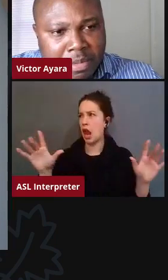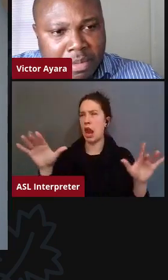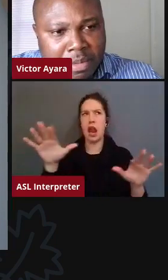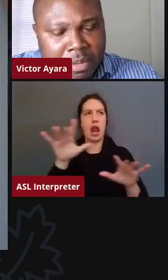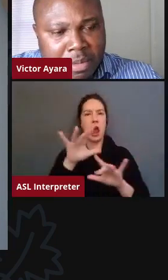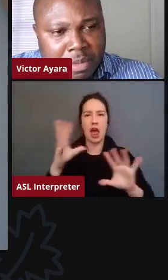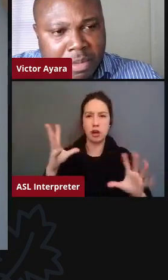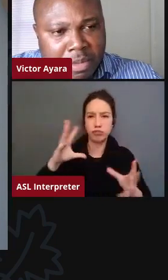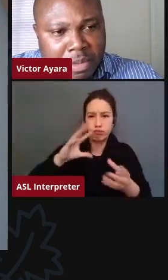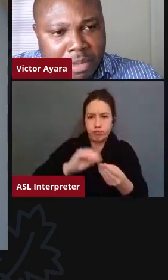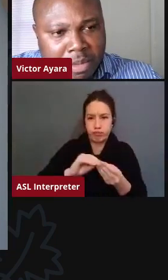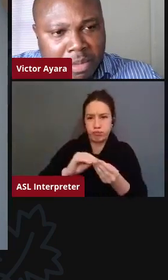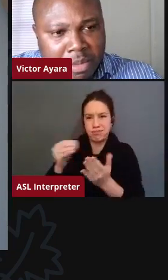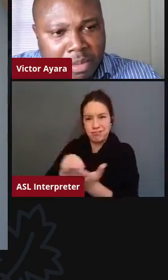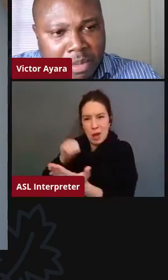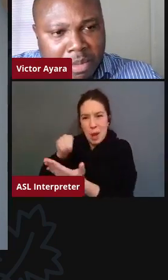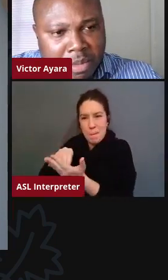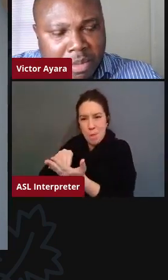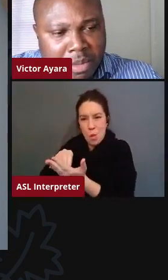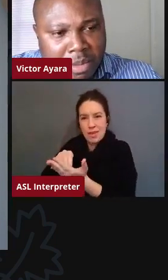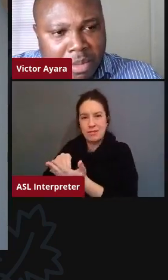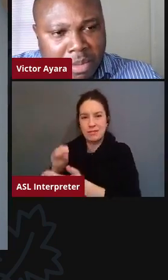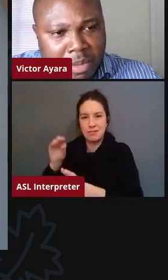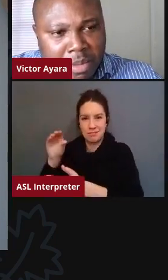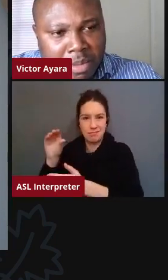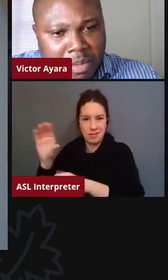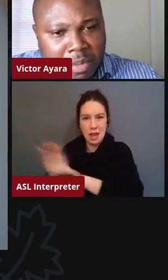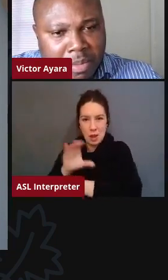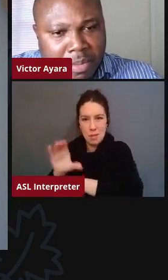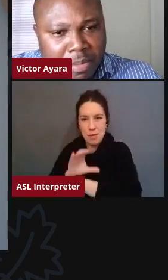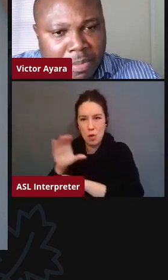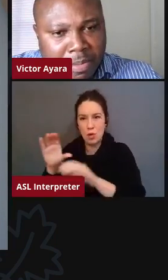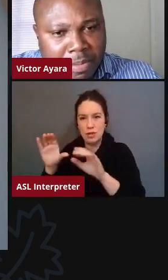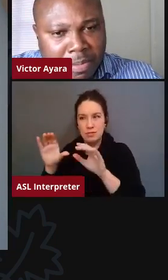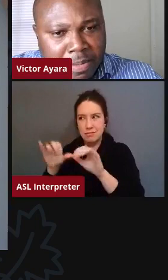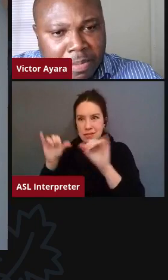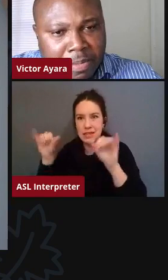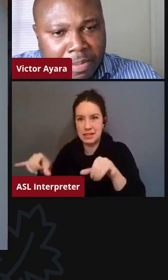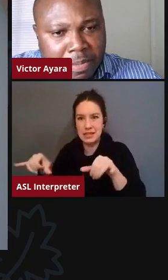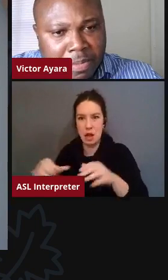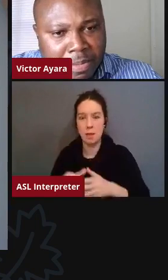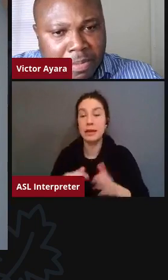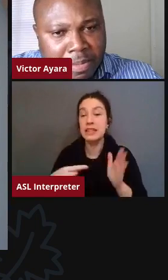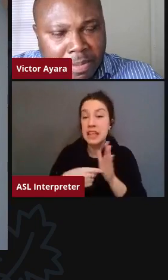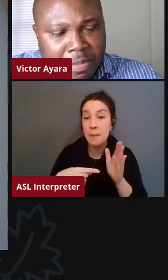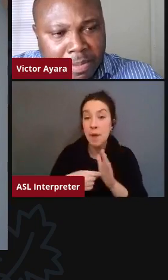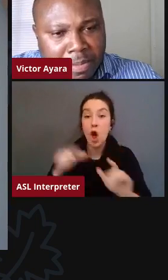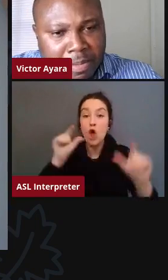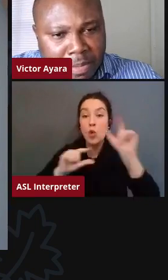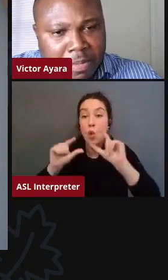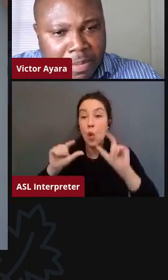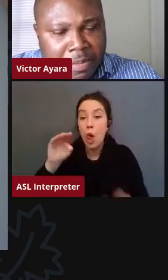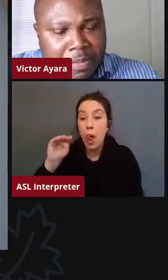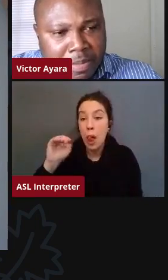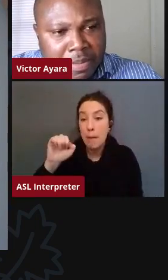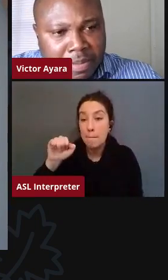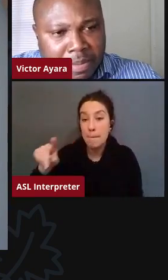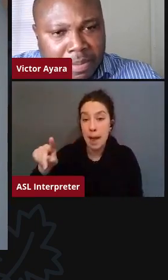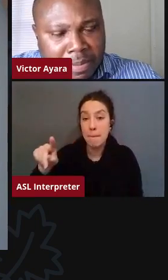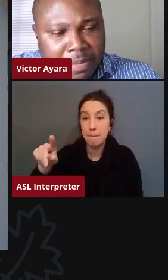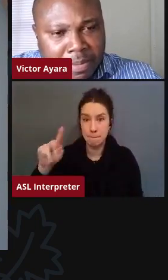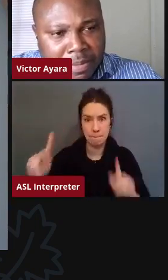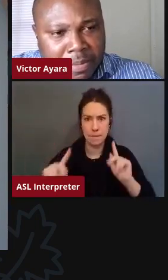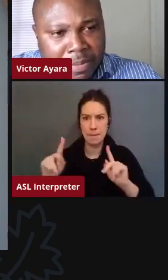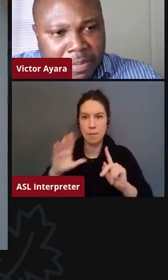So things like Google Maps, they have a lot of information which people volunteer or they actually, drive cars around to collect all that